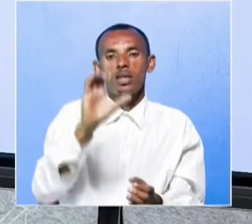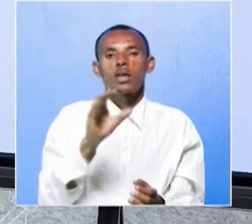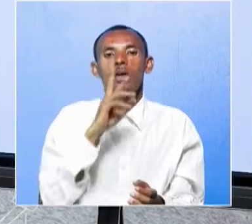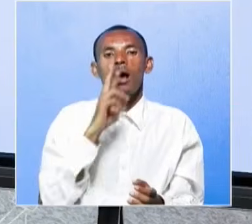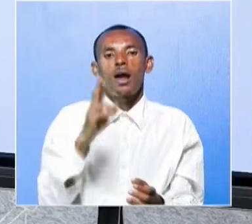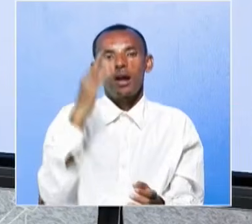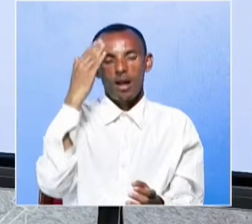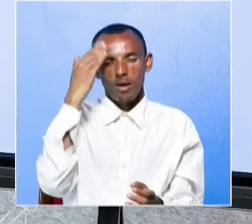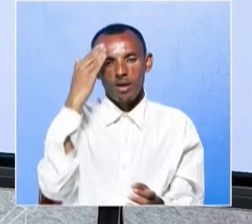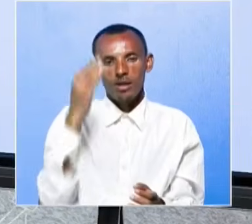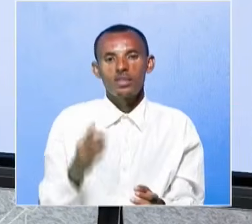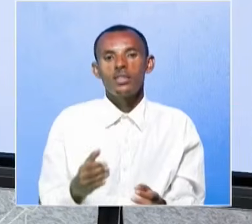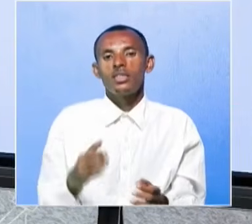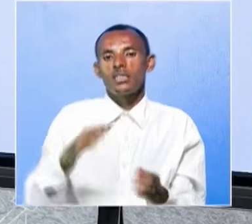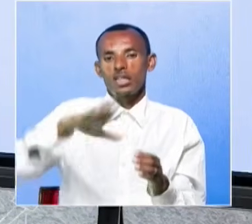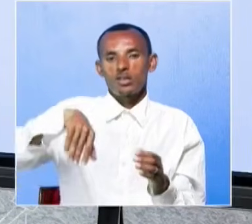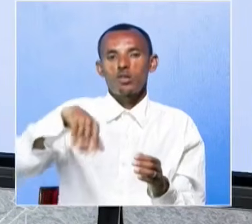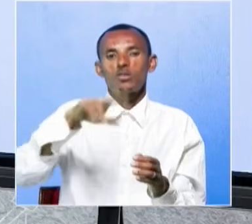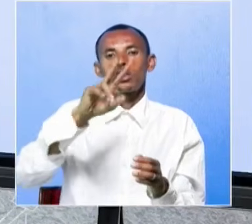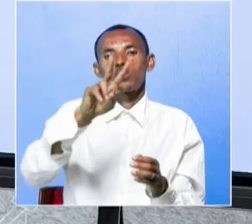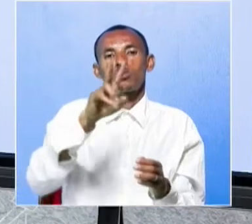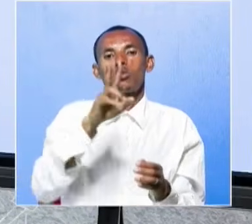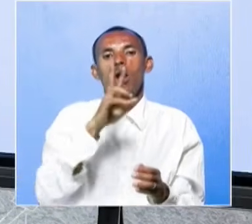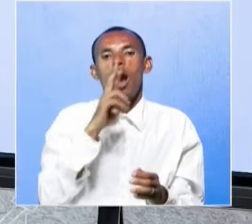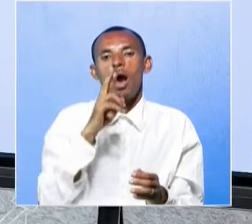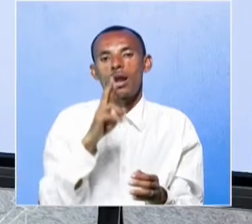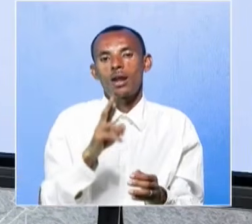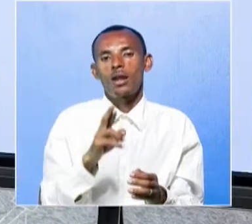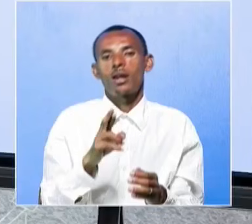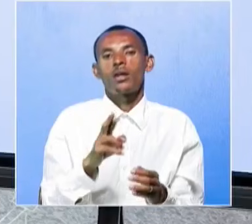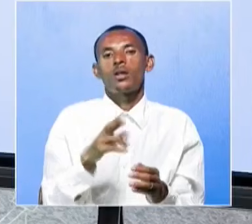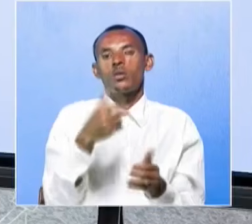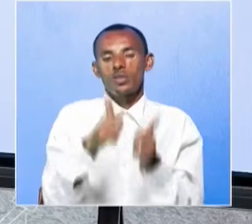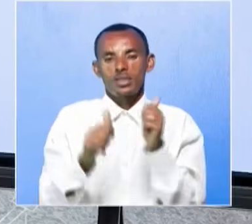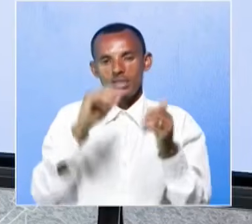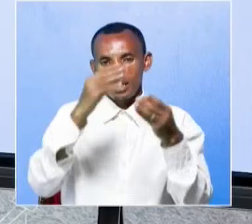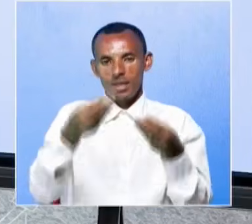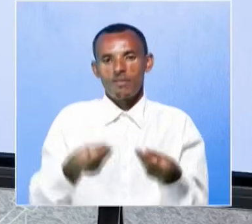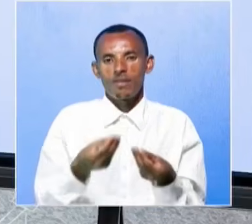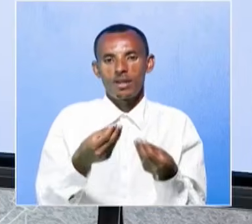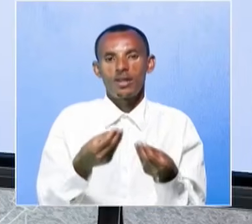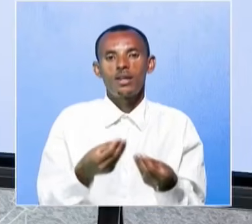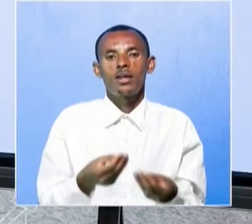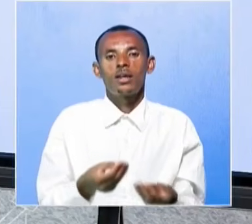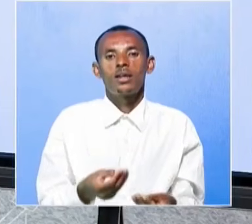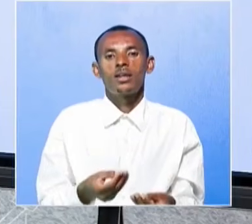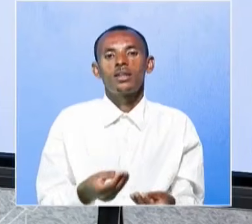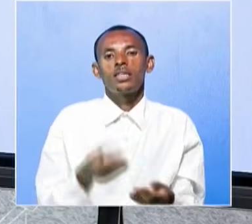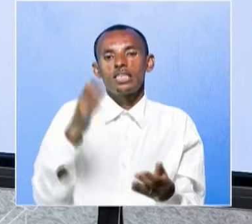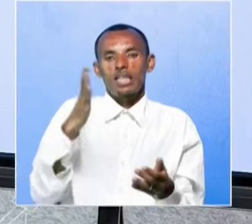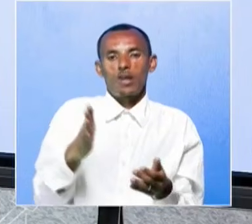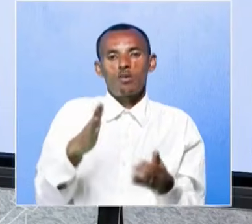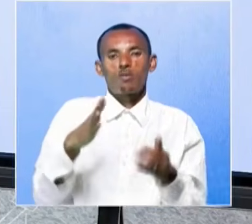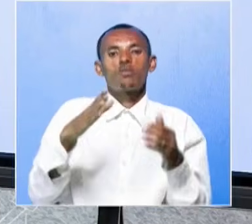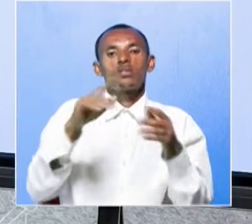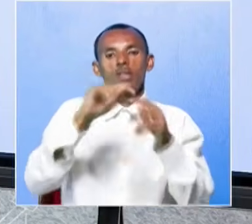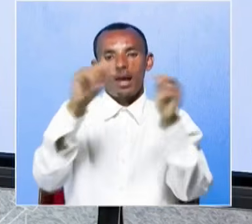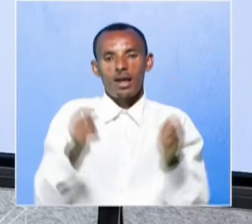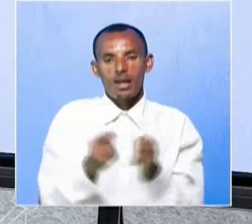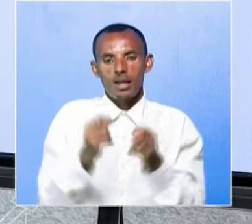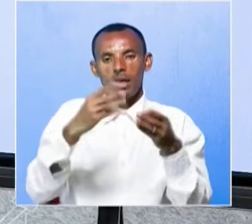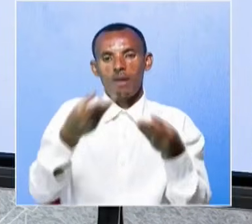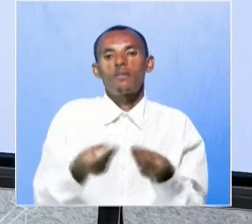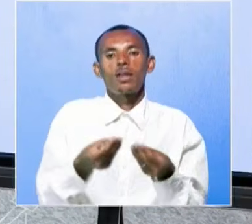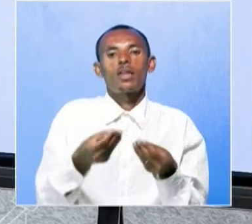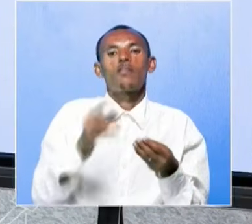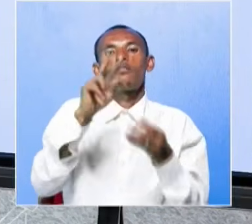and the rest of the two are a triangle which is given the side of the triangles are given in terms of a